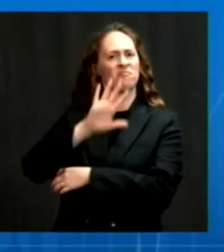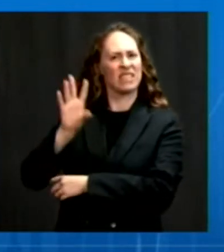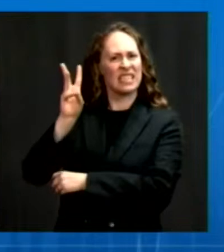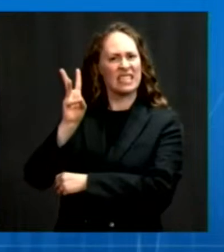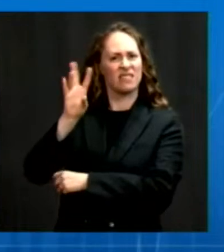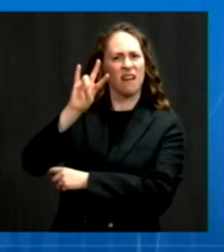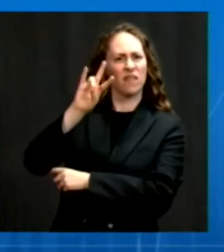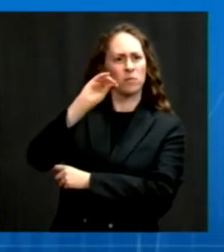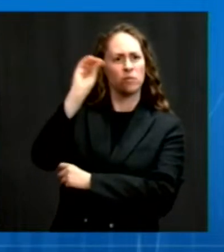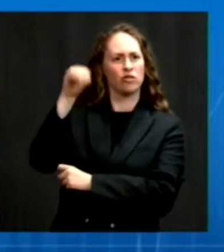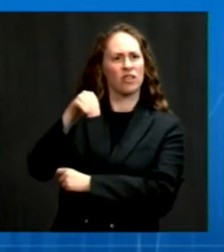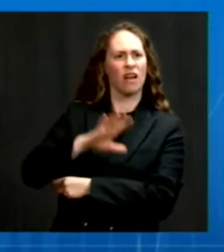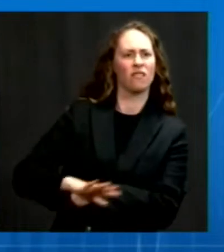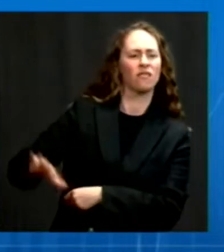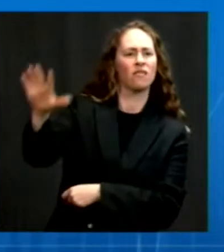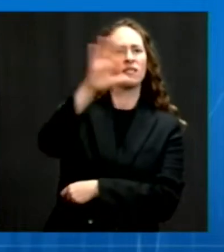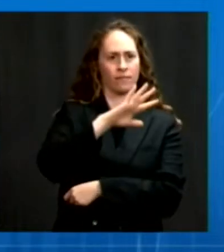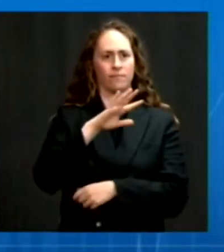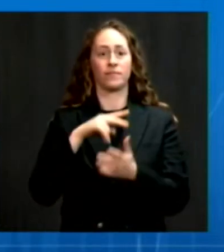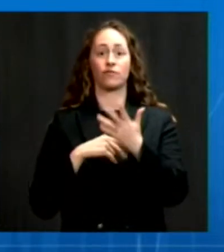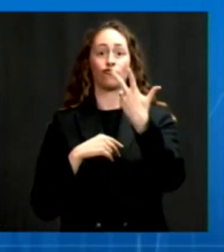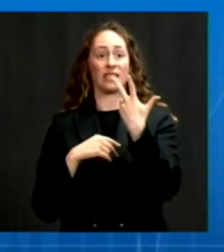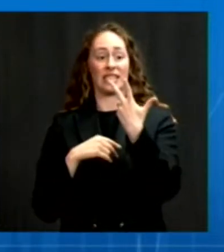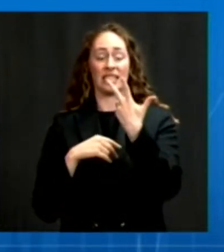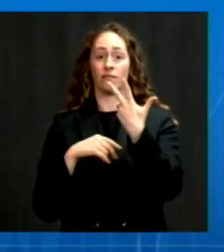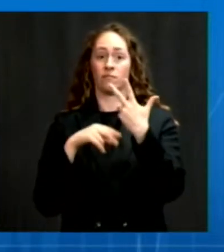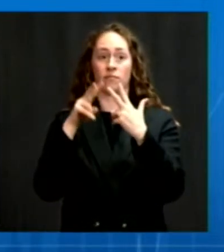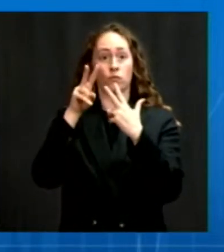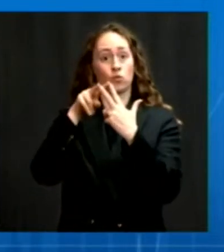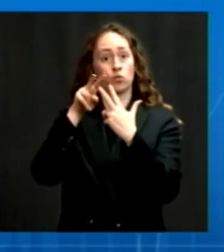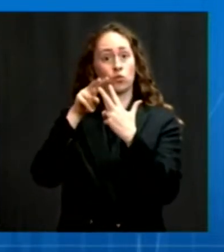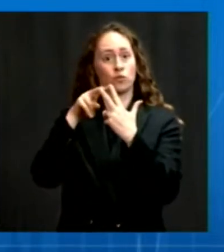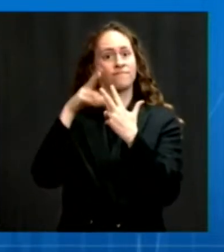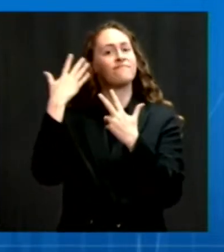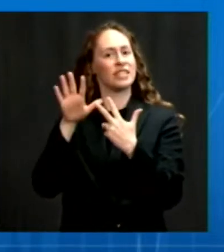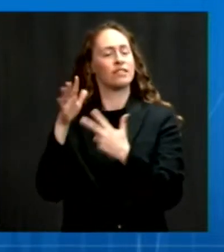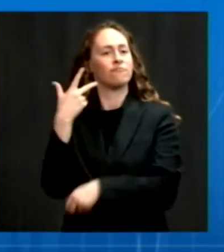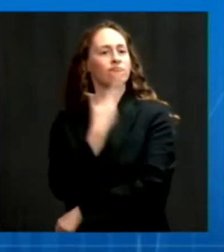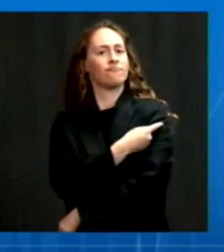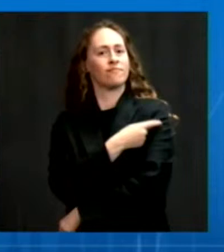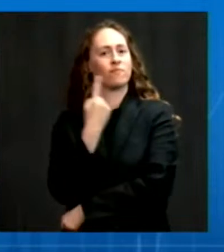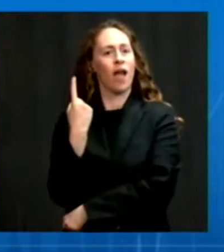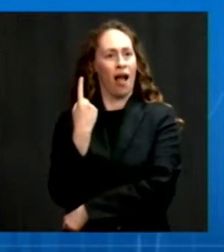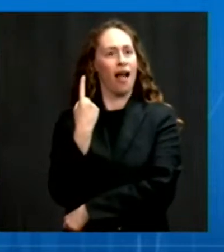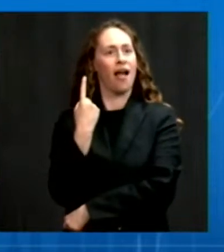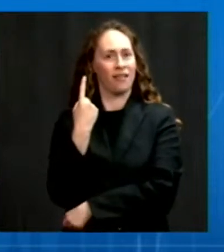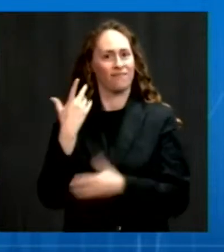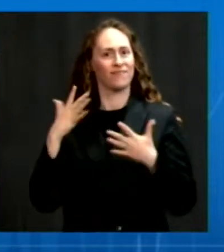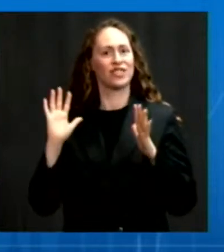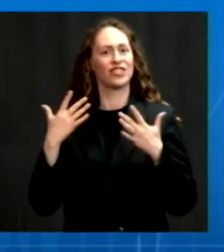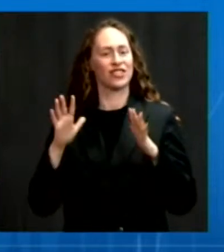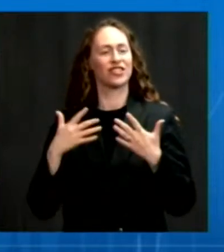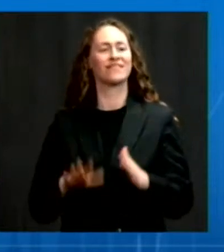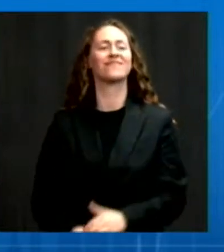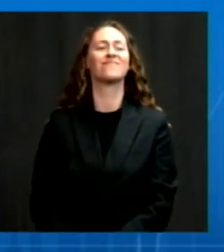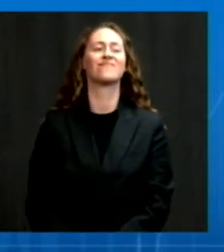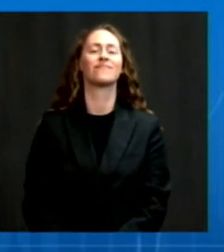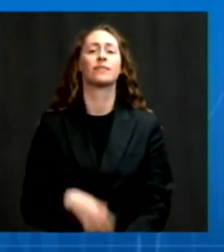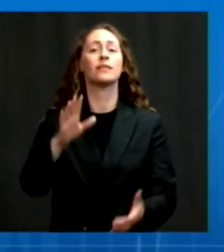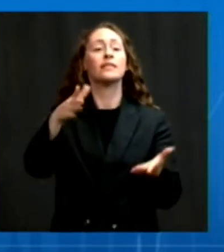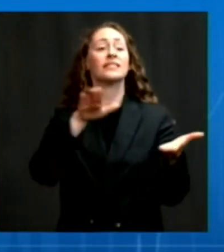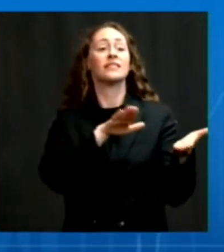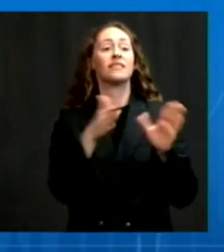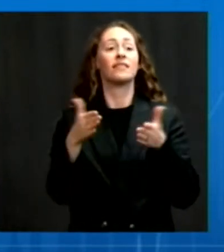Americans, have now received at least one shot. And cases or deaths are down by more